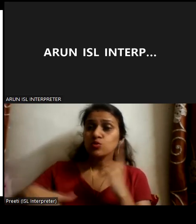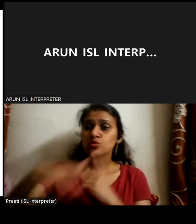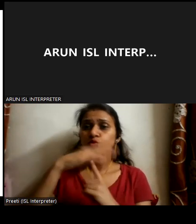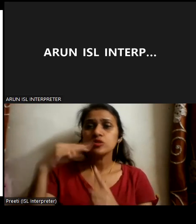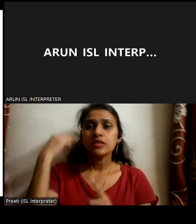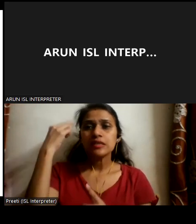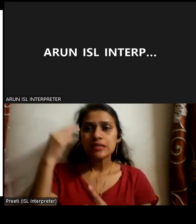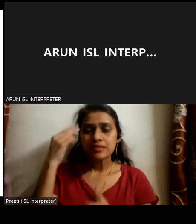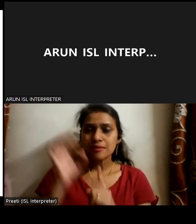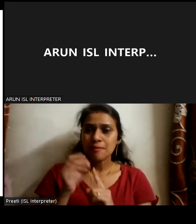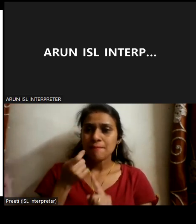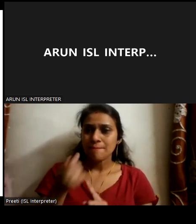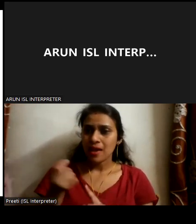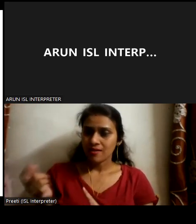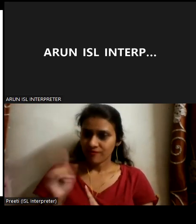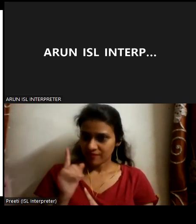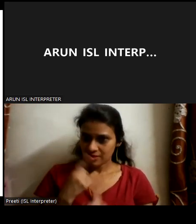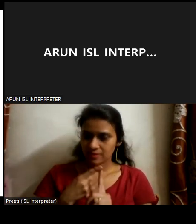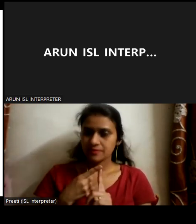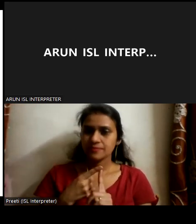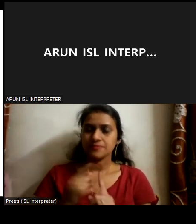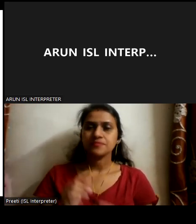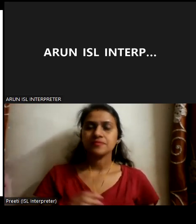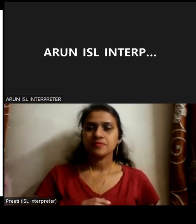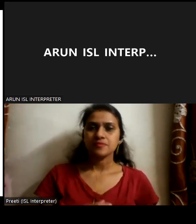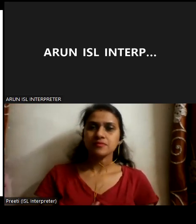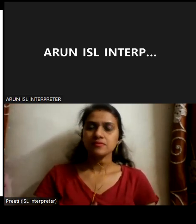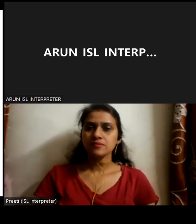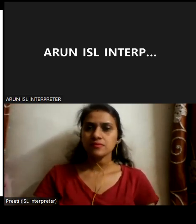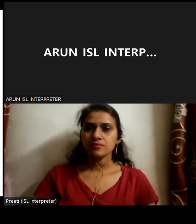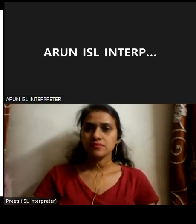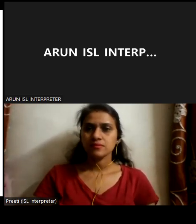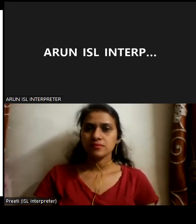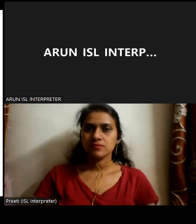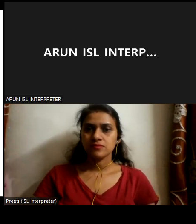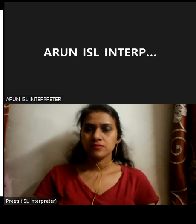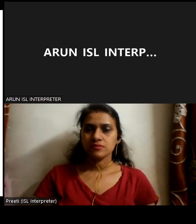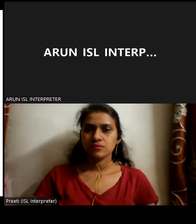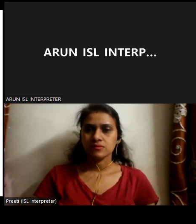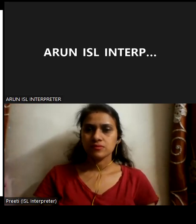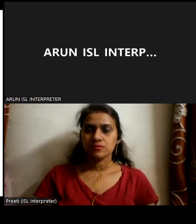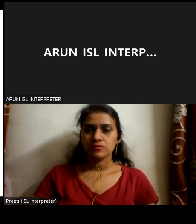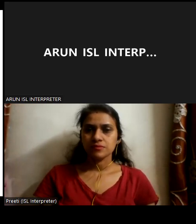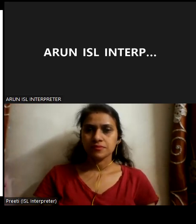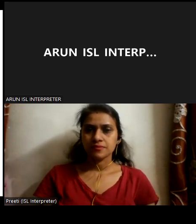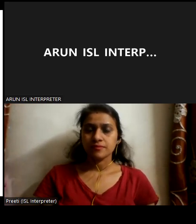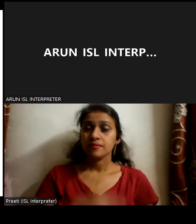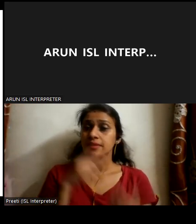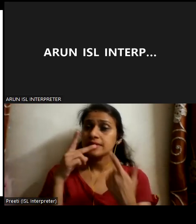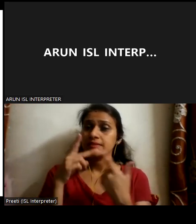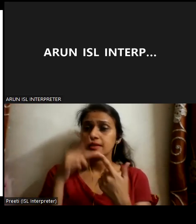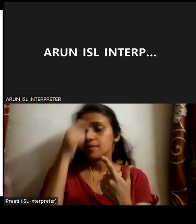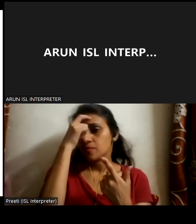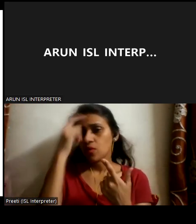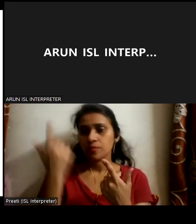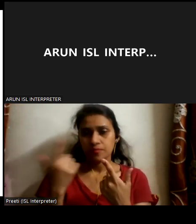provide pension to the persons with a disability in the region. theek hai. the second problem that they have to deal with